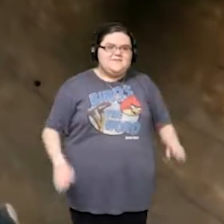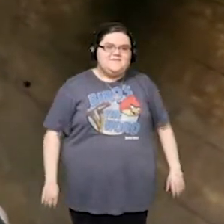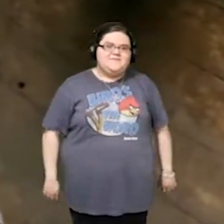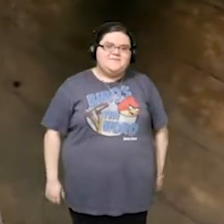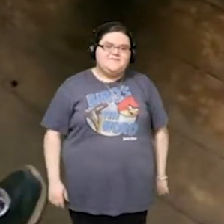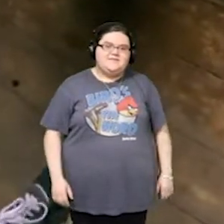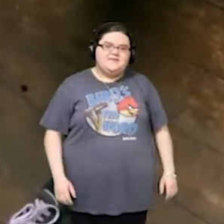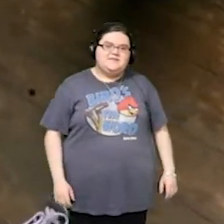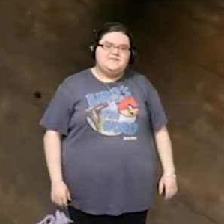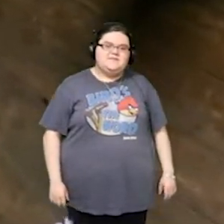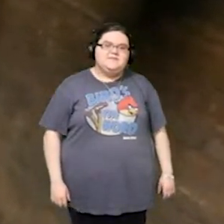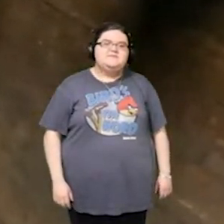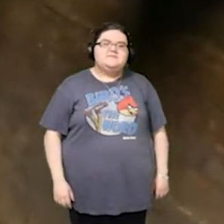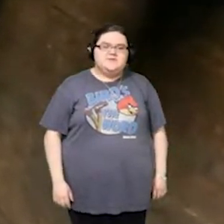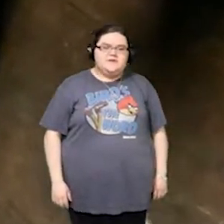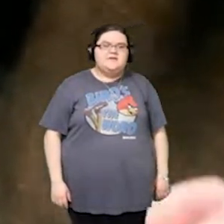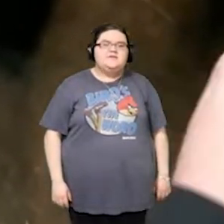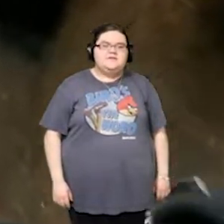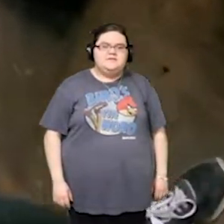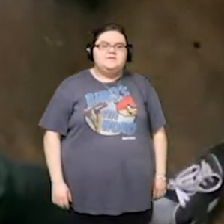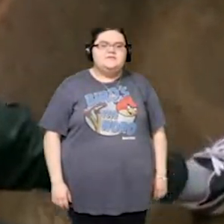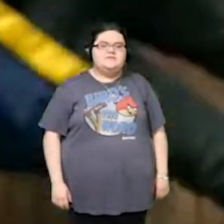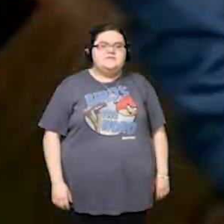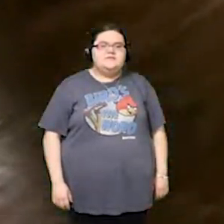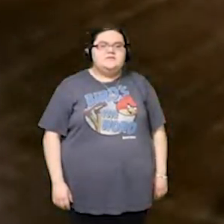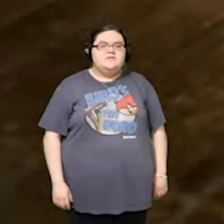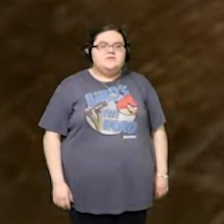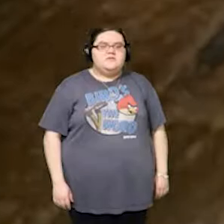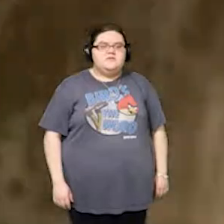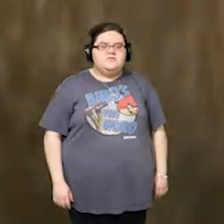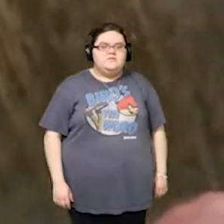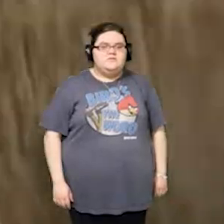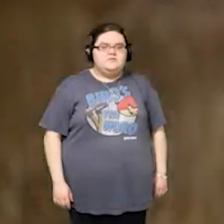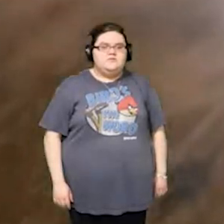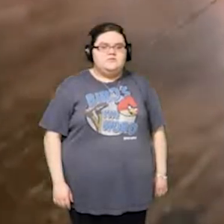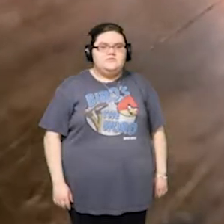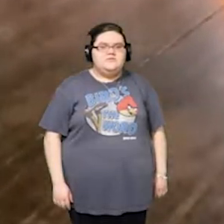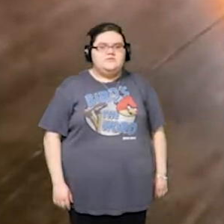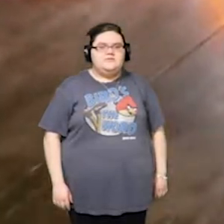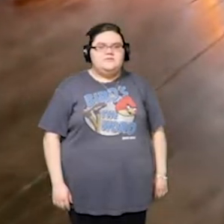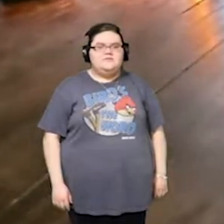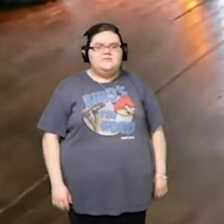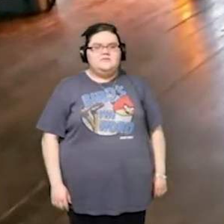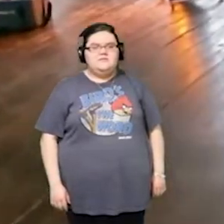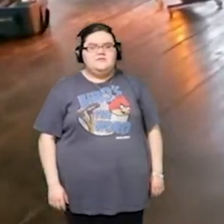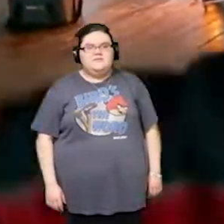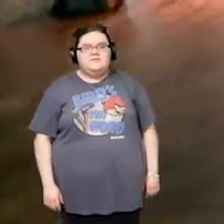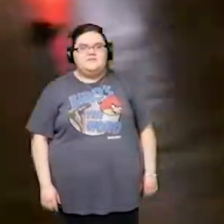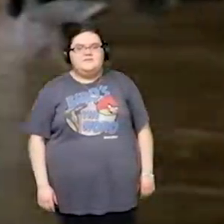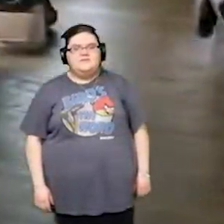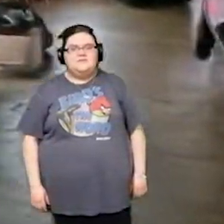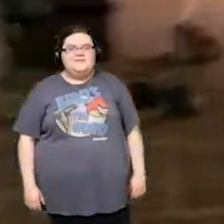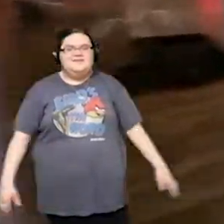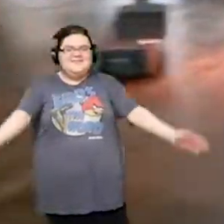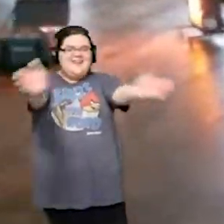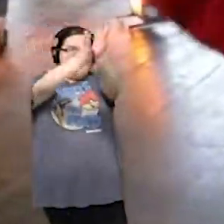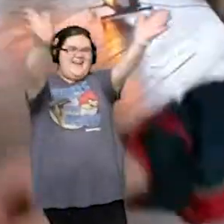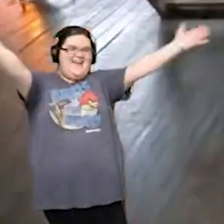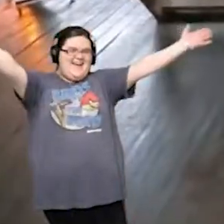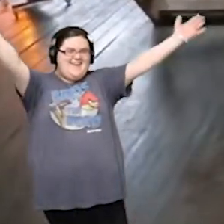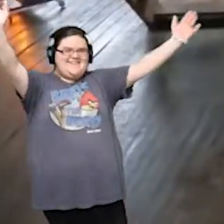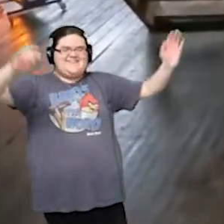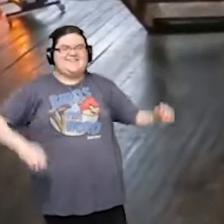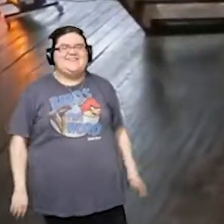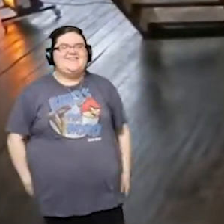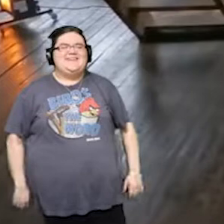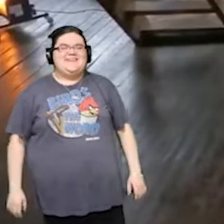saying? Chicken maple. Okay. Krispy Kremes. We never get Krispy Kremes. Who got Krispy Kremes? Yes. Yes.